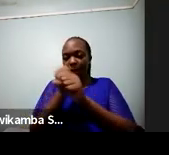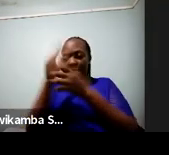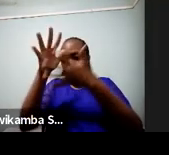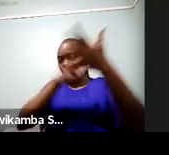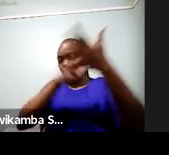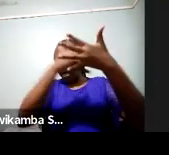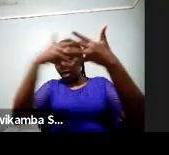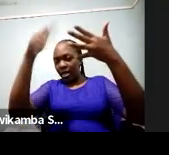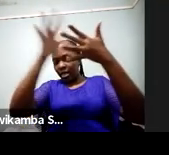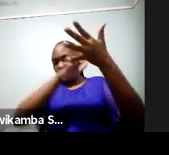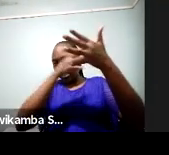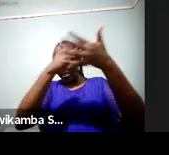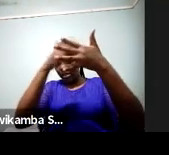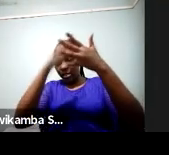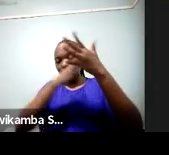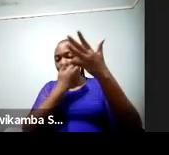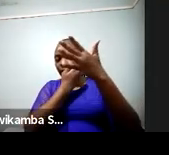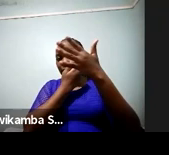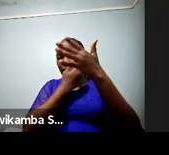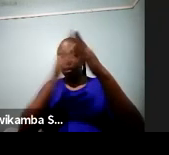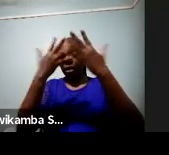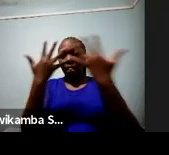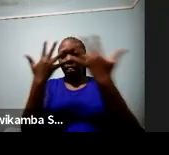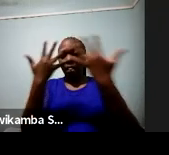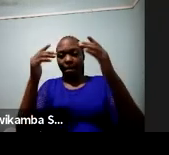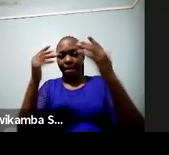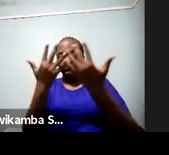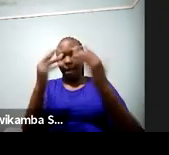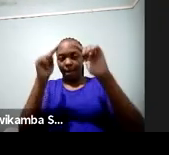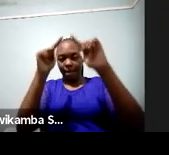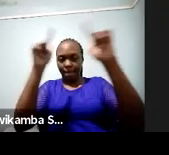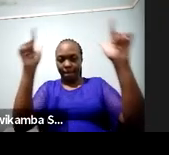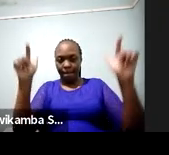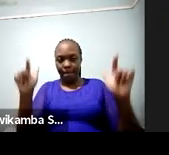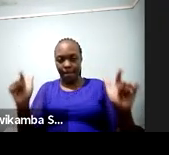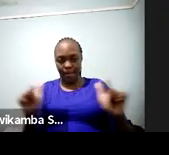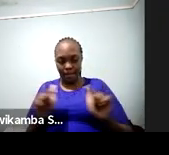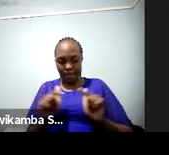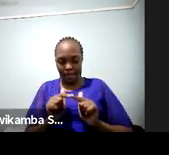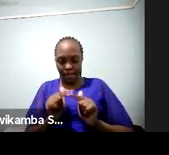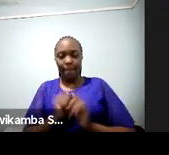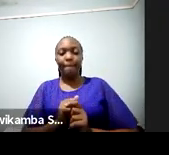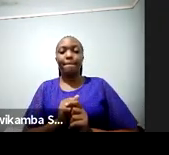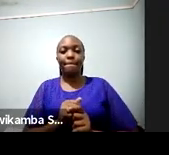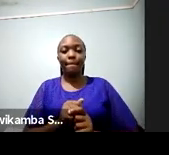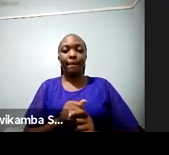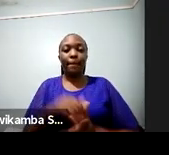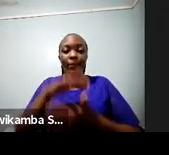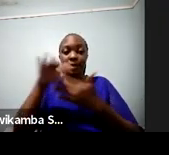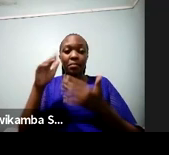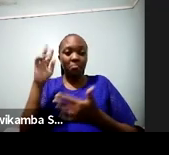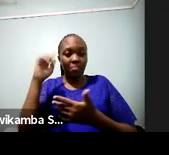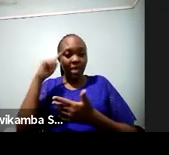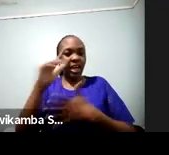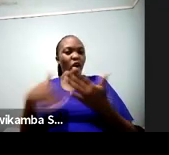all phones now have capacity to open up Microsoft Office, Suite, and all that. You can have your Excel, you can have your Word